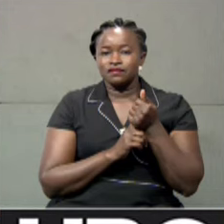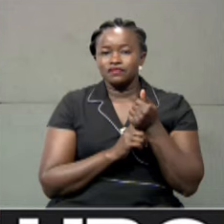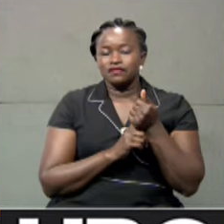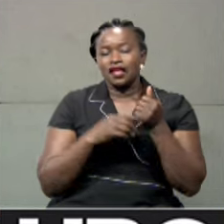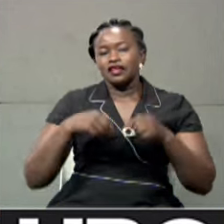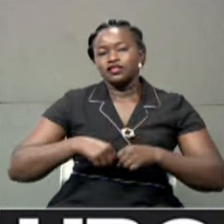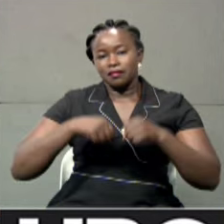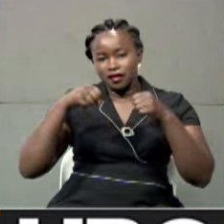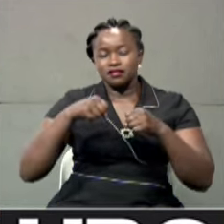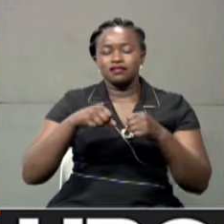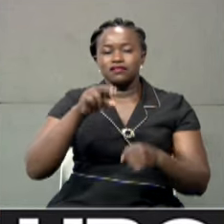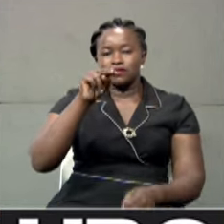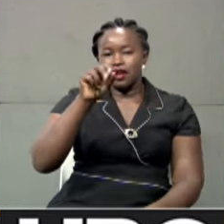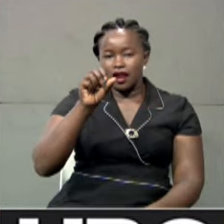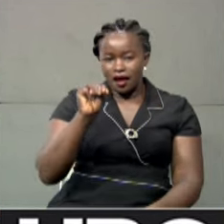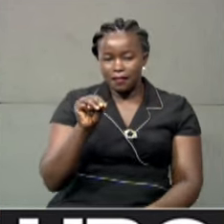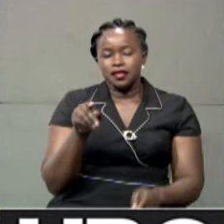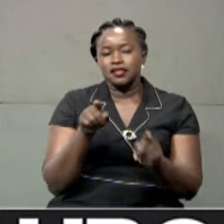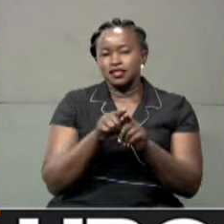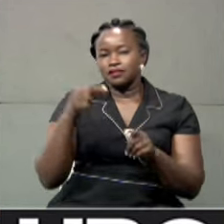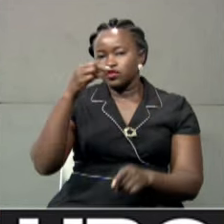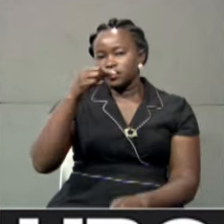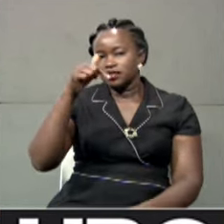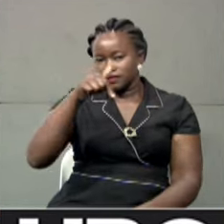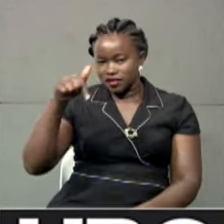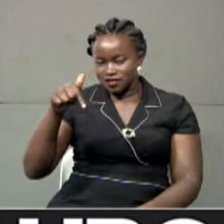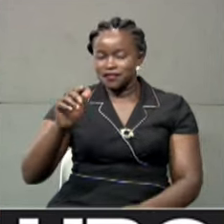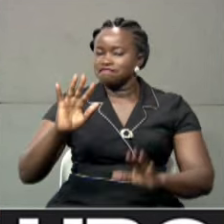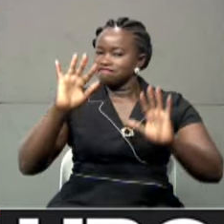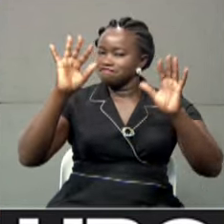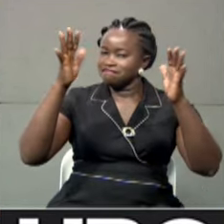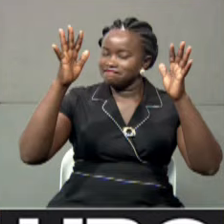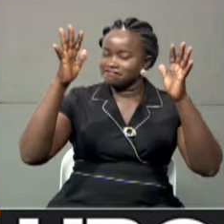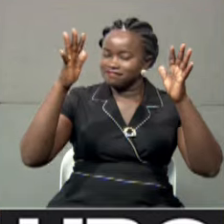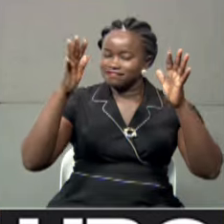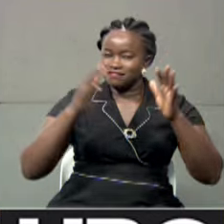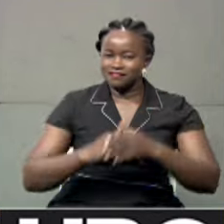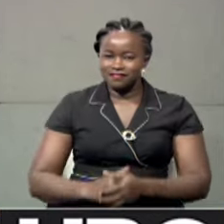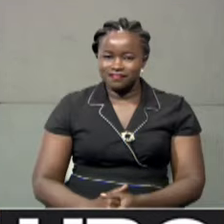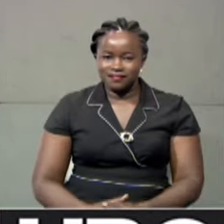chairmanship of NAM and G77. Congratulations.